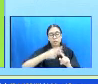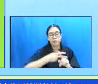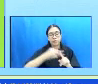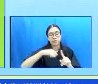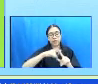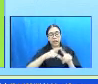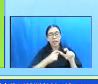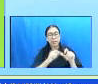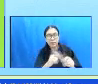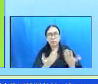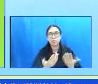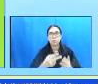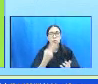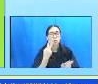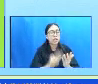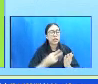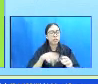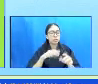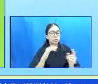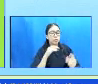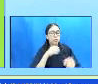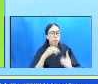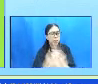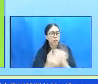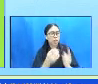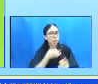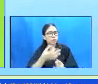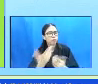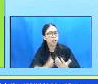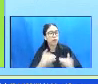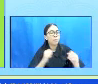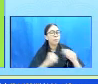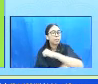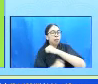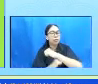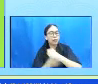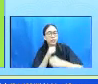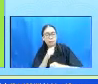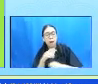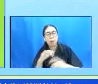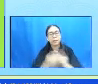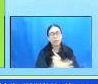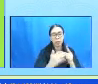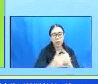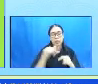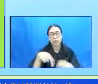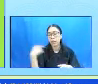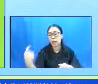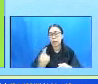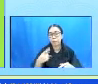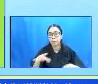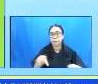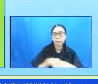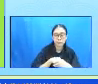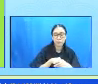so we help and contribute in the area where community needs to adapt with the climate change, building the